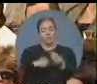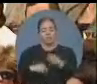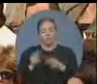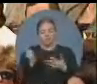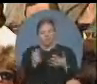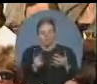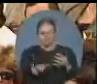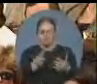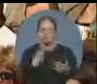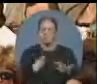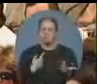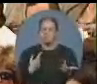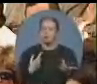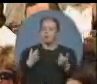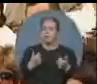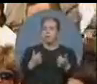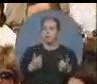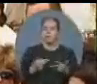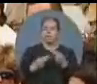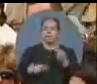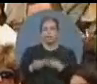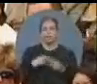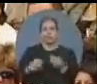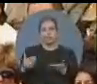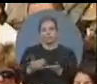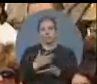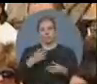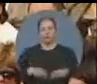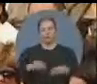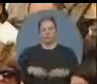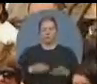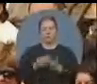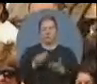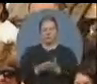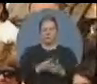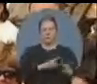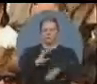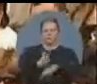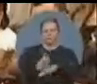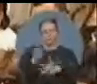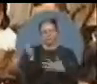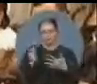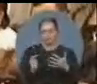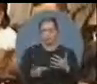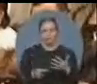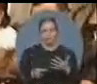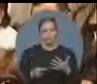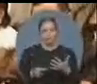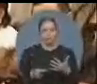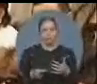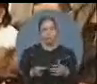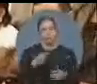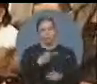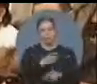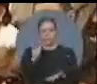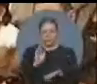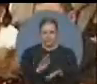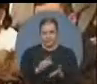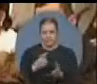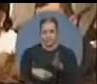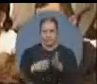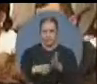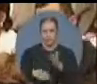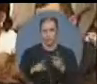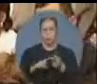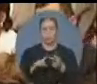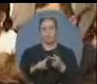Finance, especially, Mr. Speaker, his actions in cutting taxes and cutting taxes early and deep before there was a